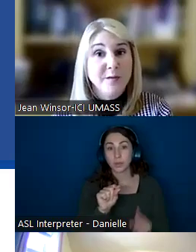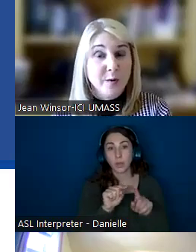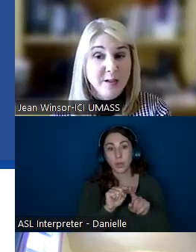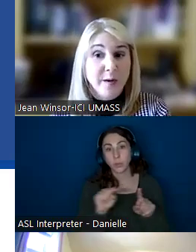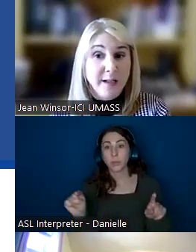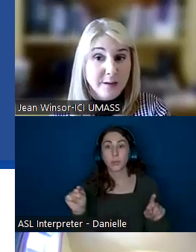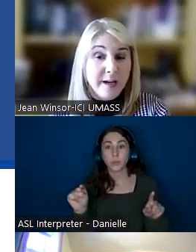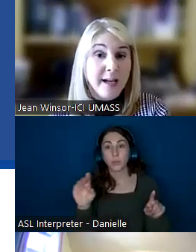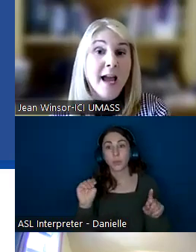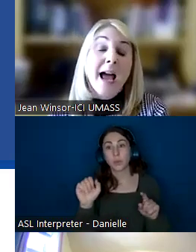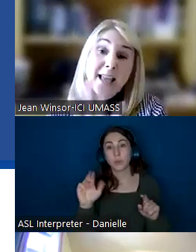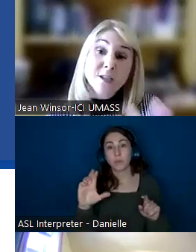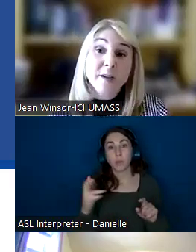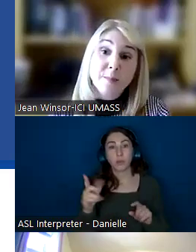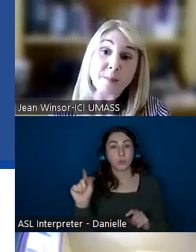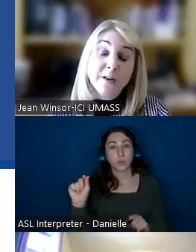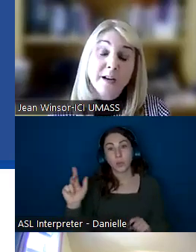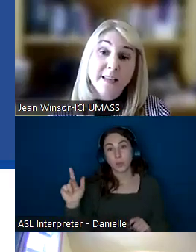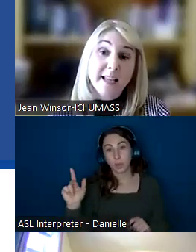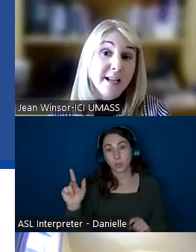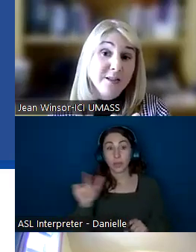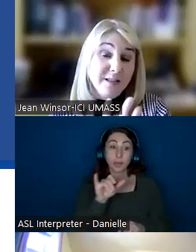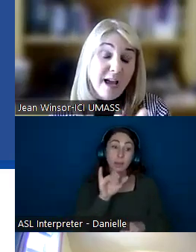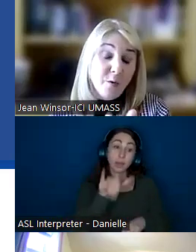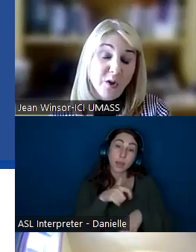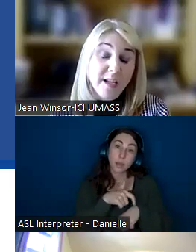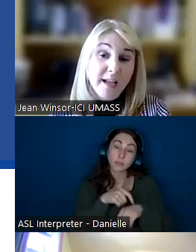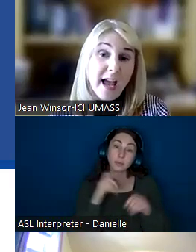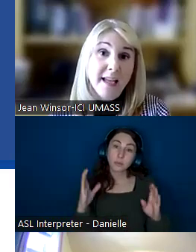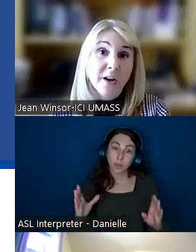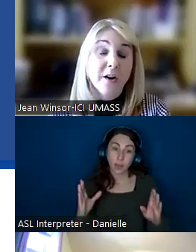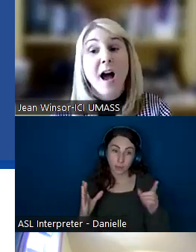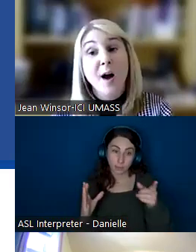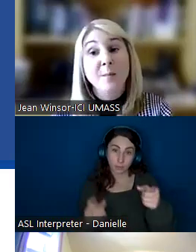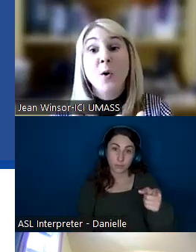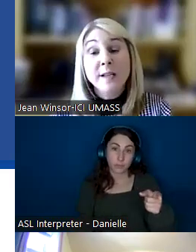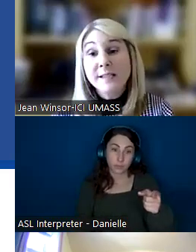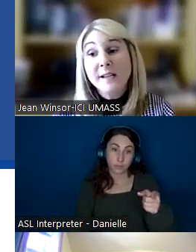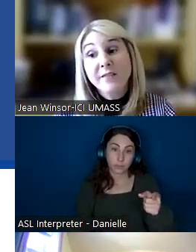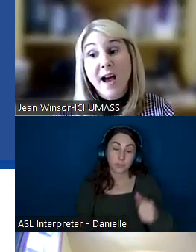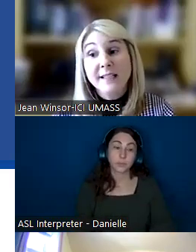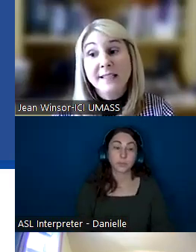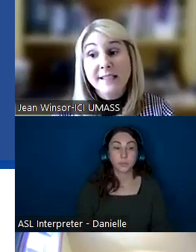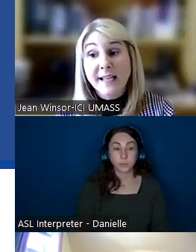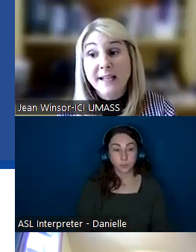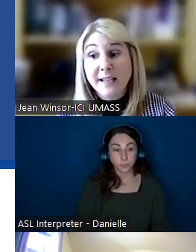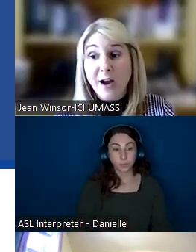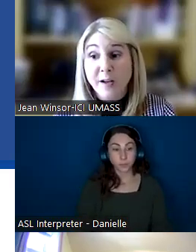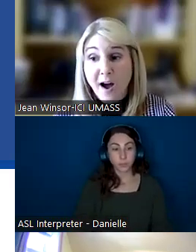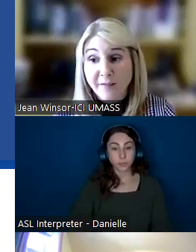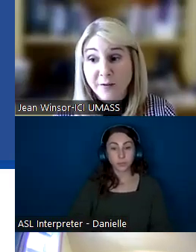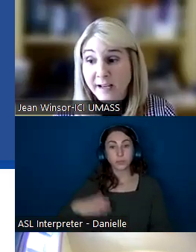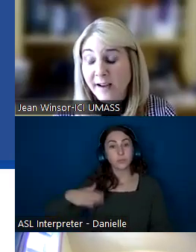March of 2023. And that's really the period that we're looking at here. We still have not seen